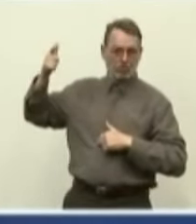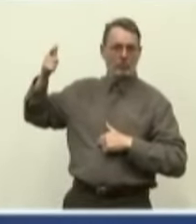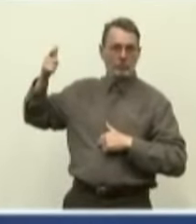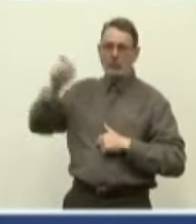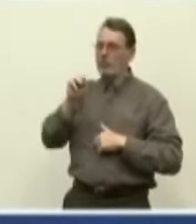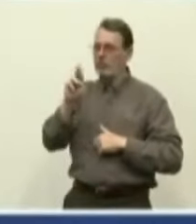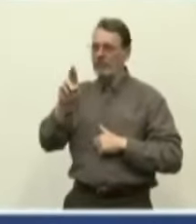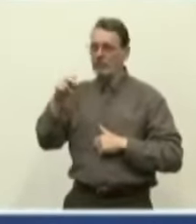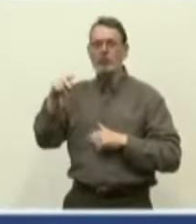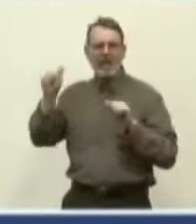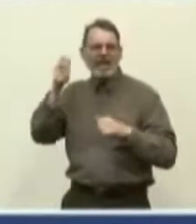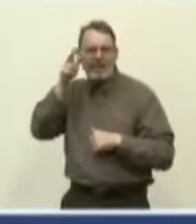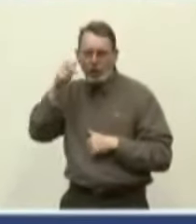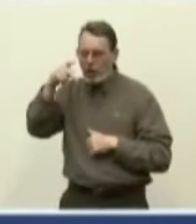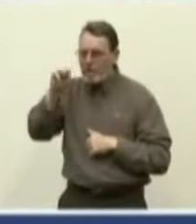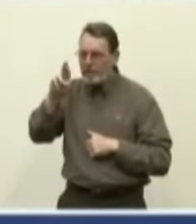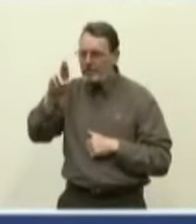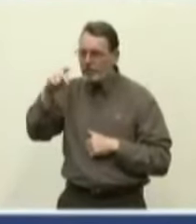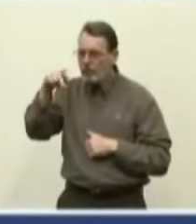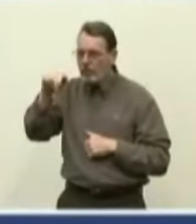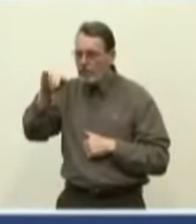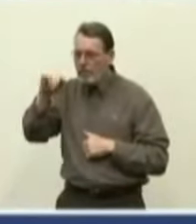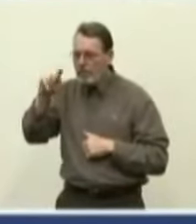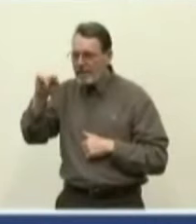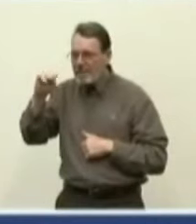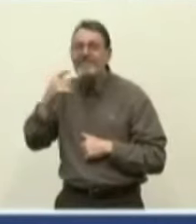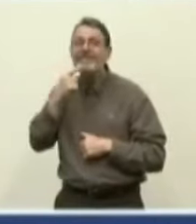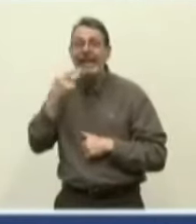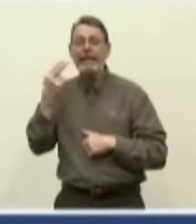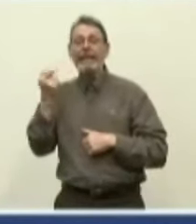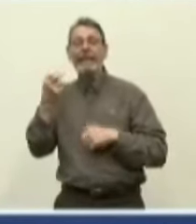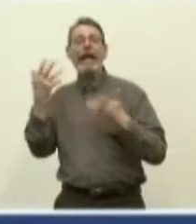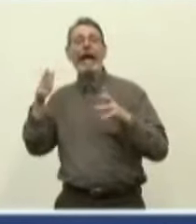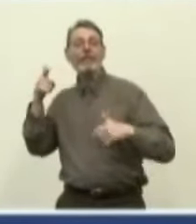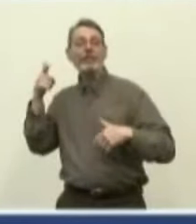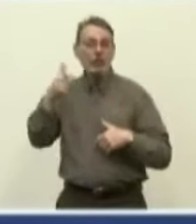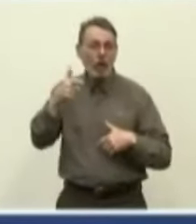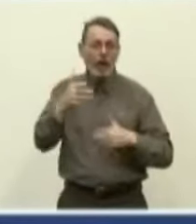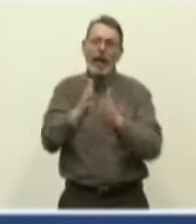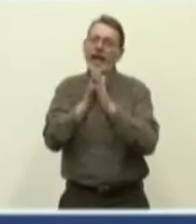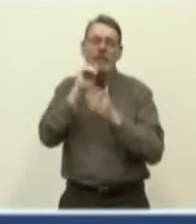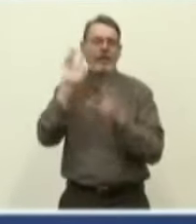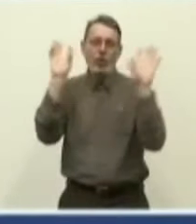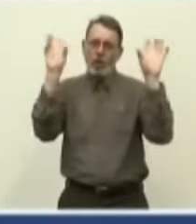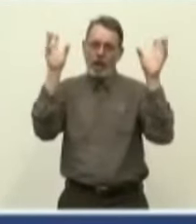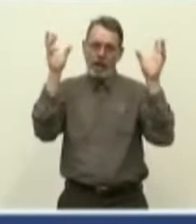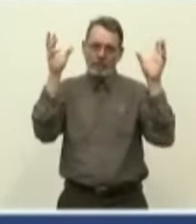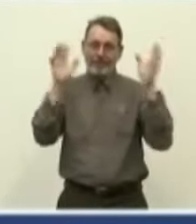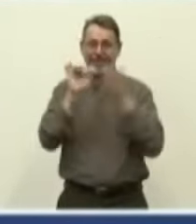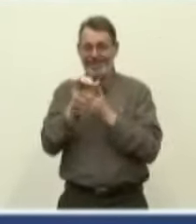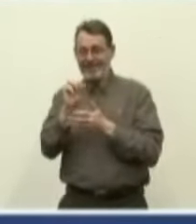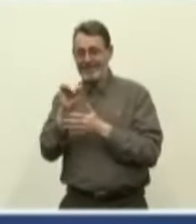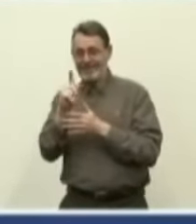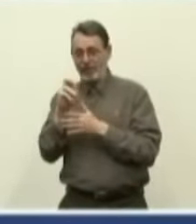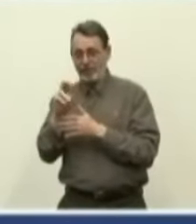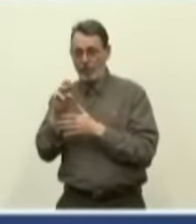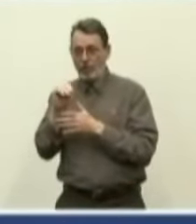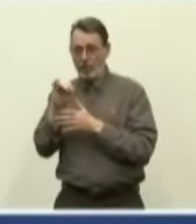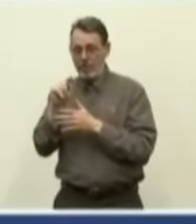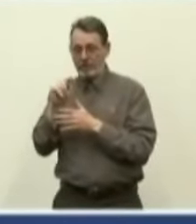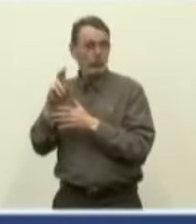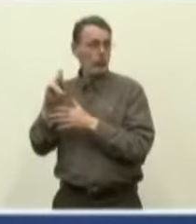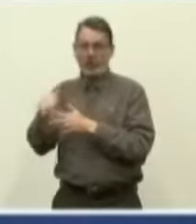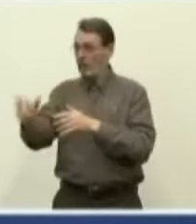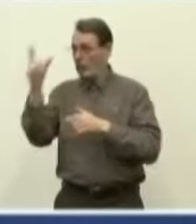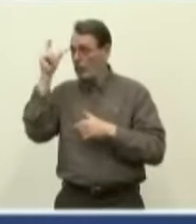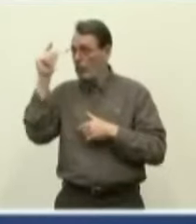Pittman can be heard on the audio saying that he had been shot and requesting an ambulance. The silver Mitsubishi accelerated away at a